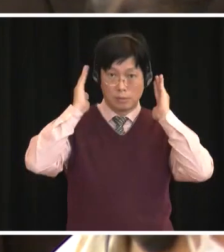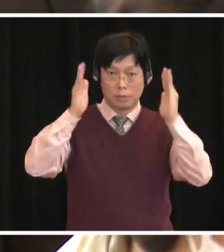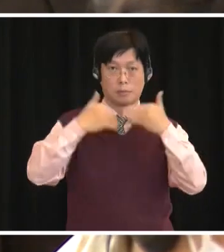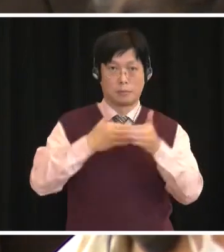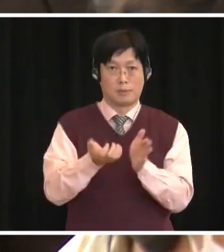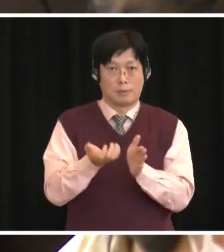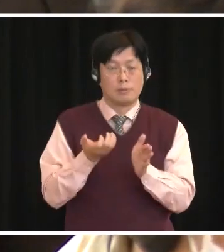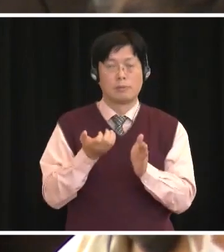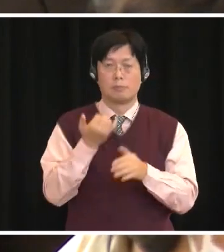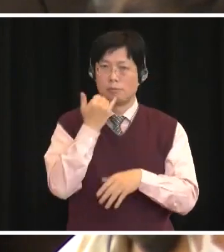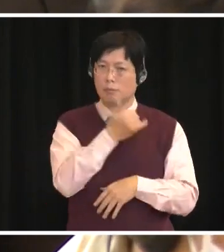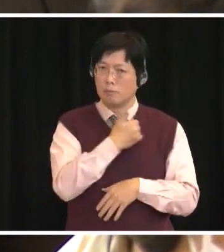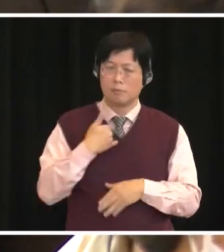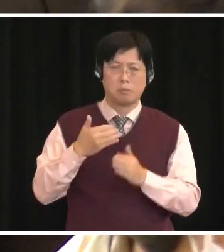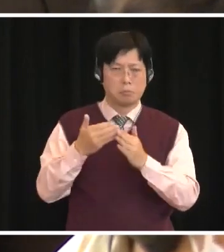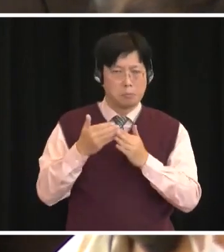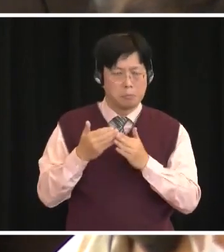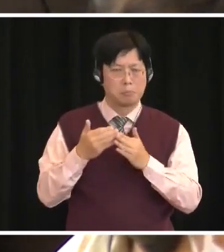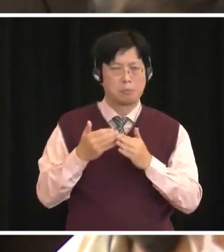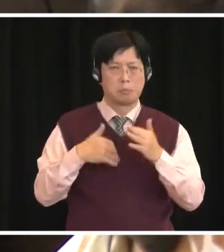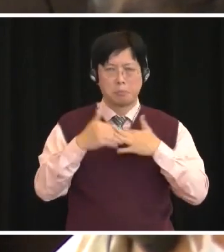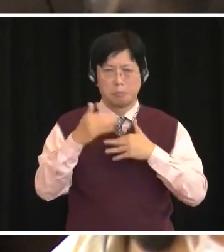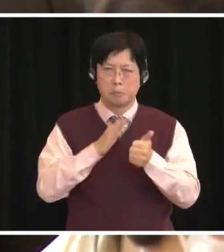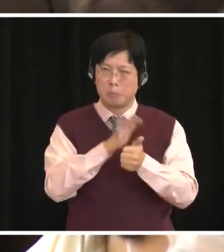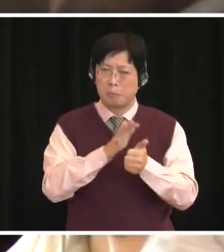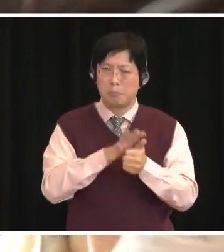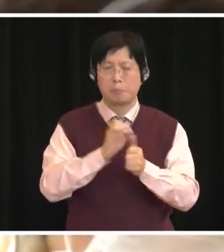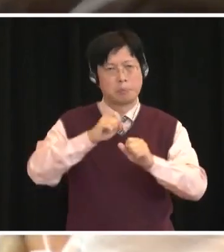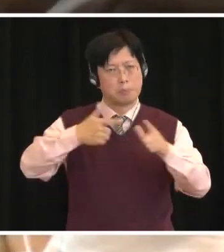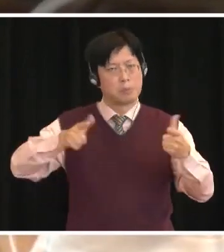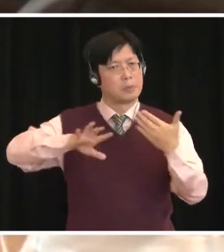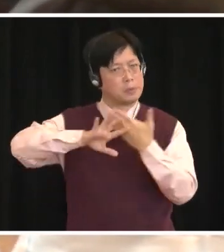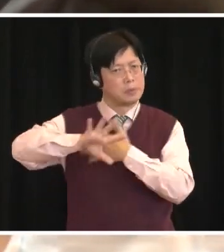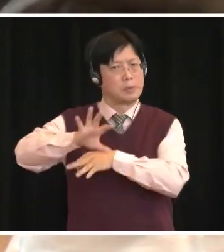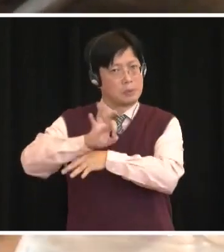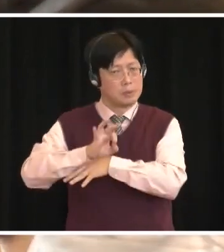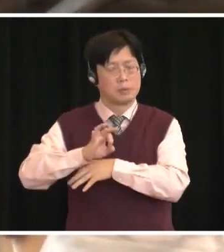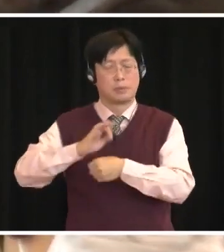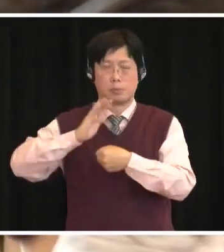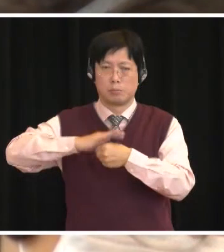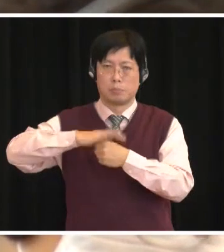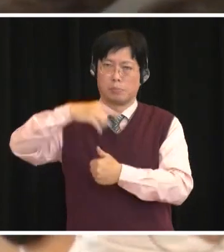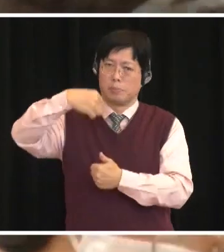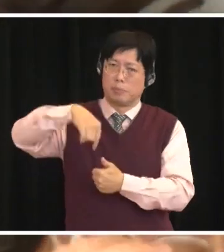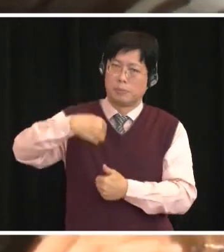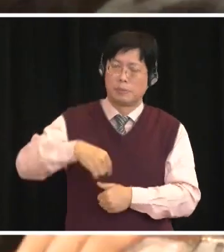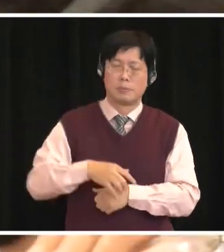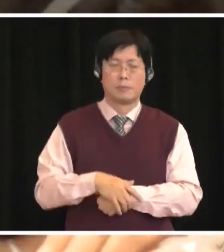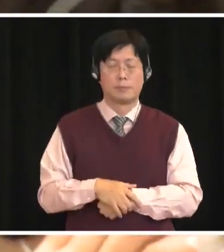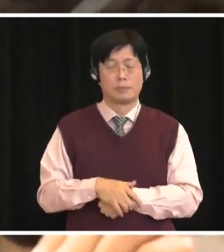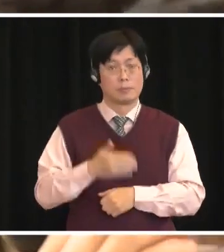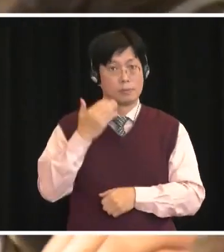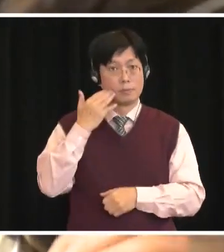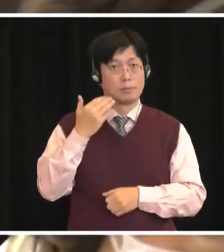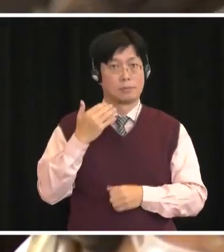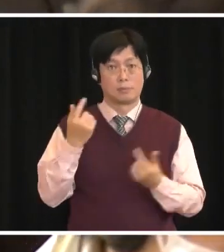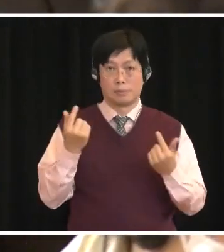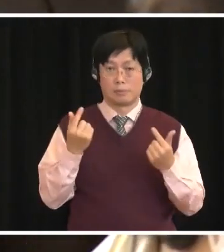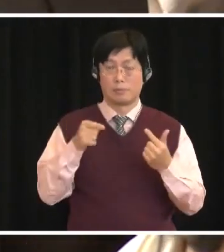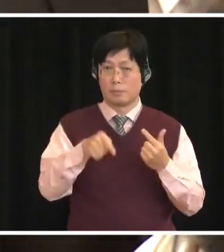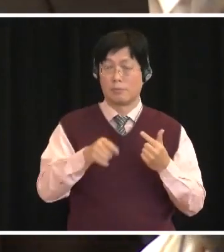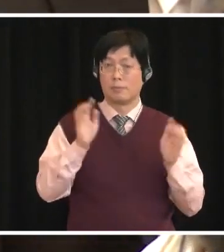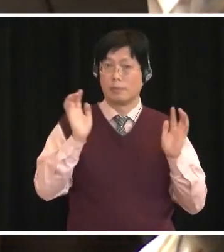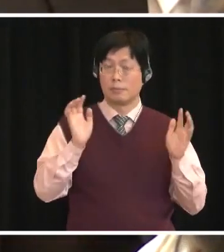And before these children return to their classes or schools, they may need some